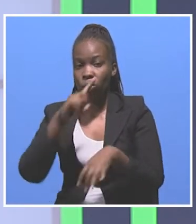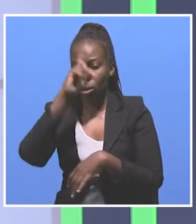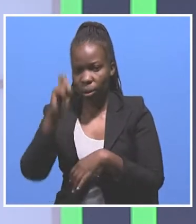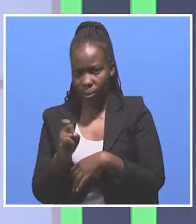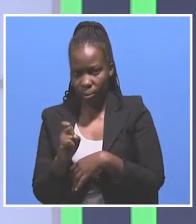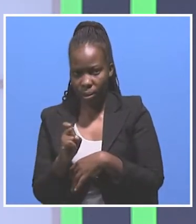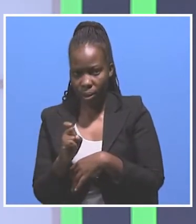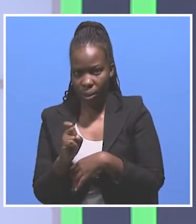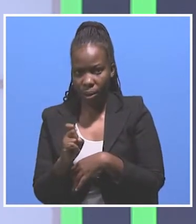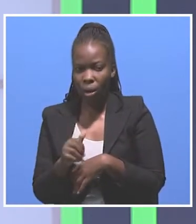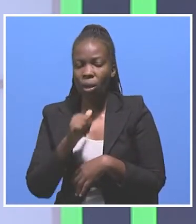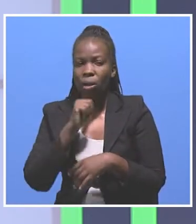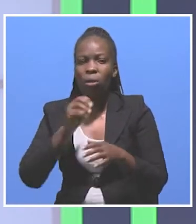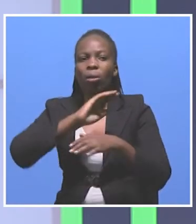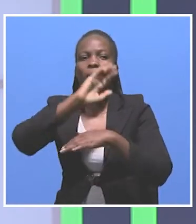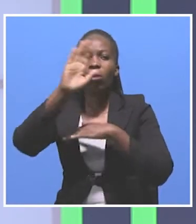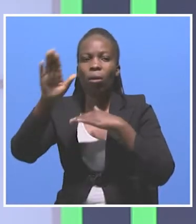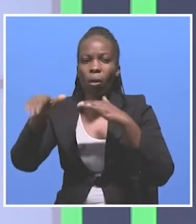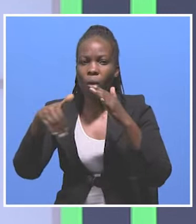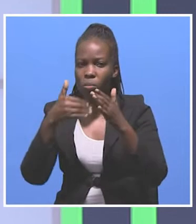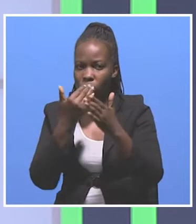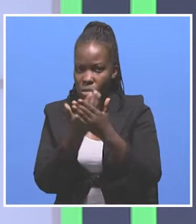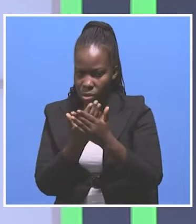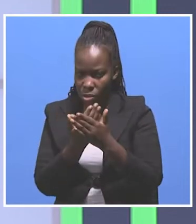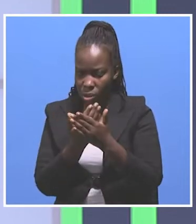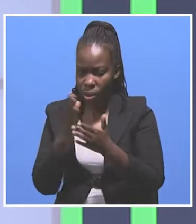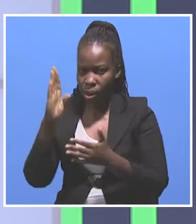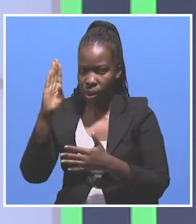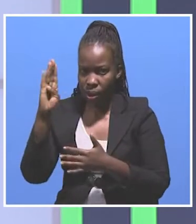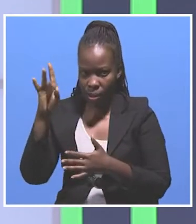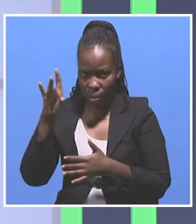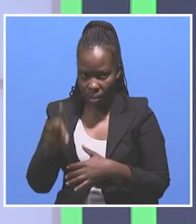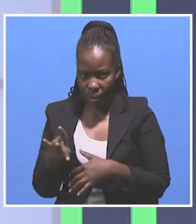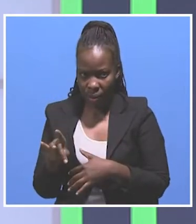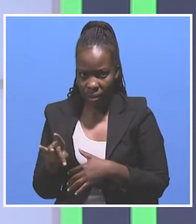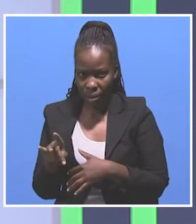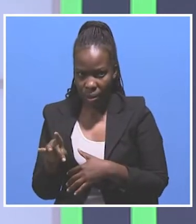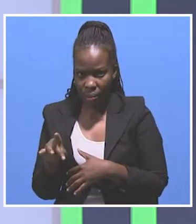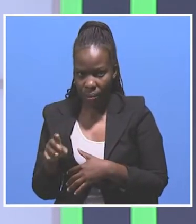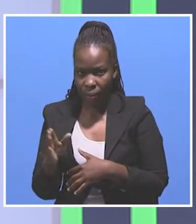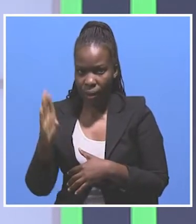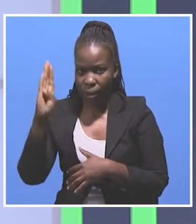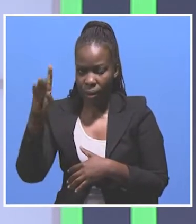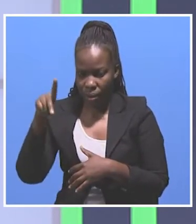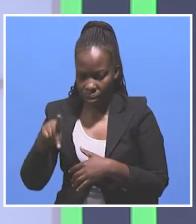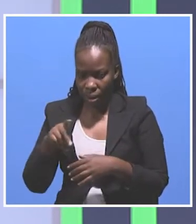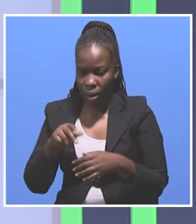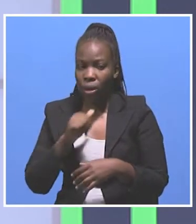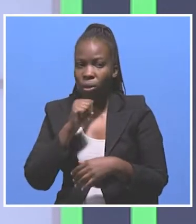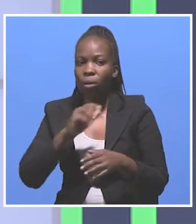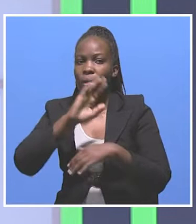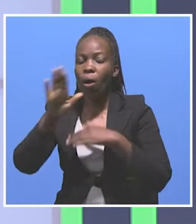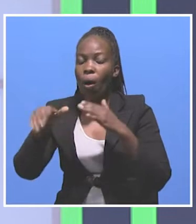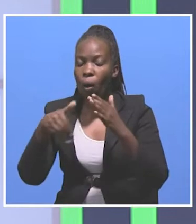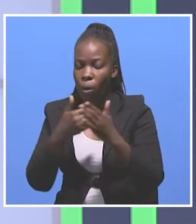not all the raised BPs in pregnancy will lead to that stage where you need to